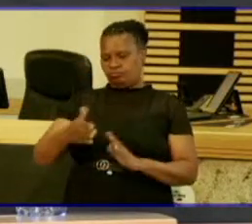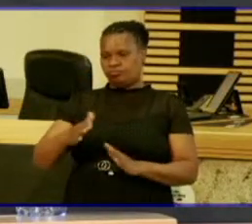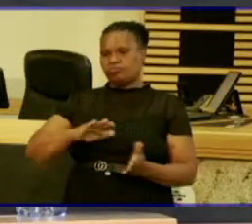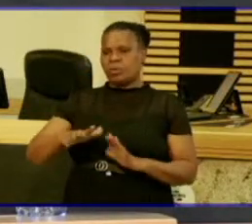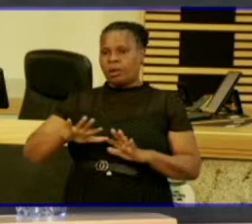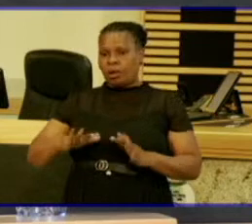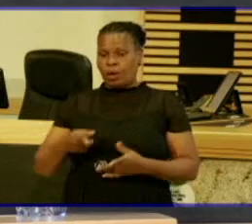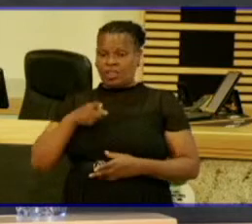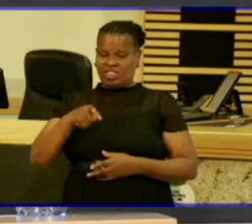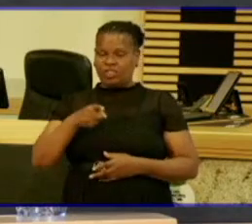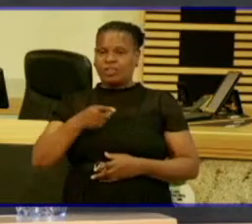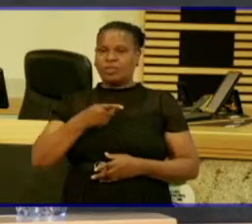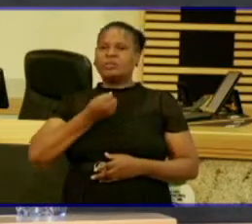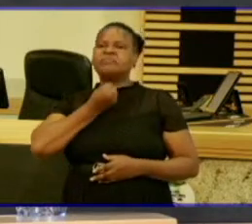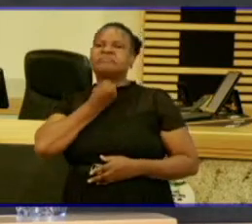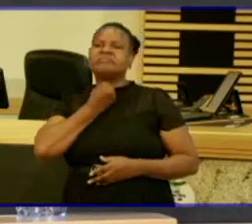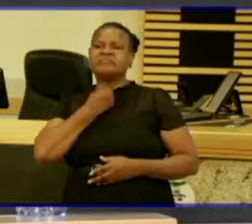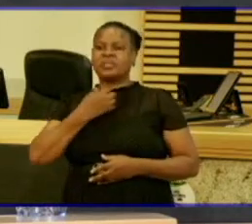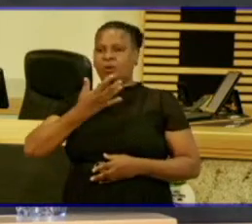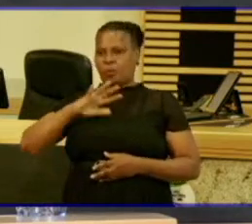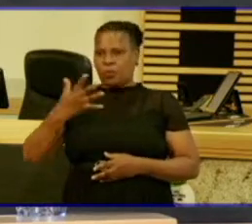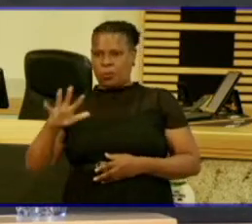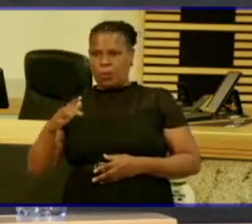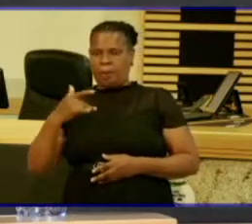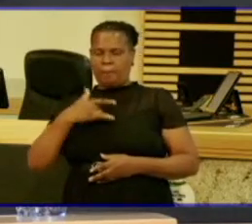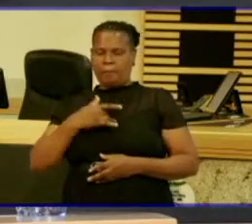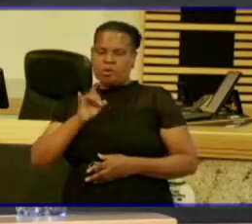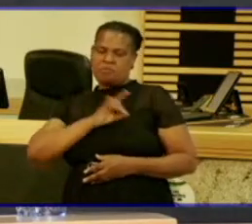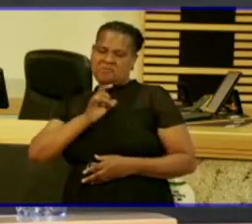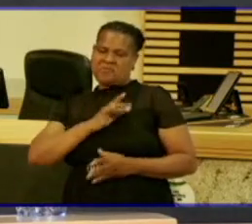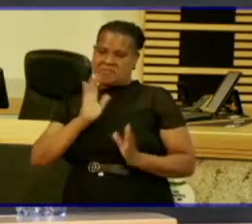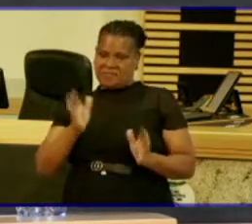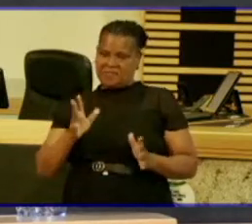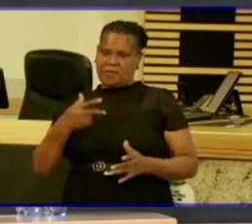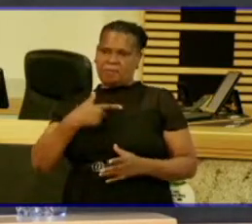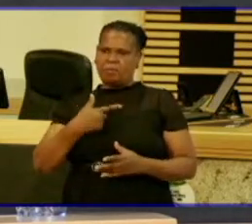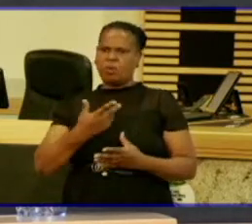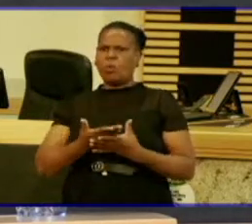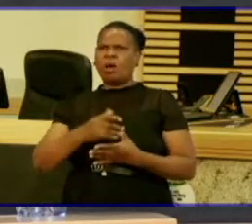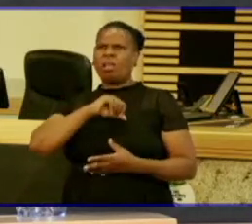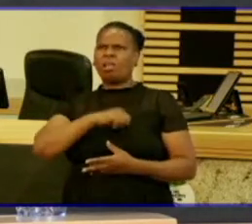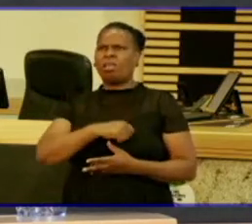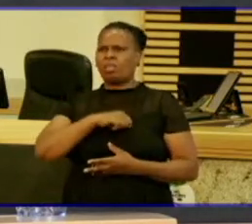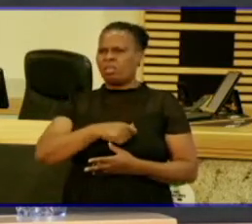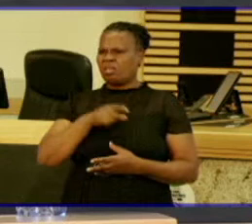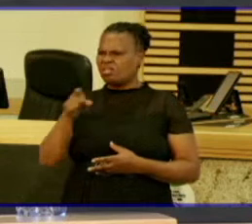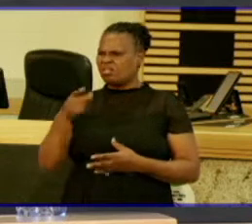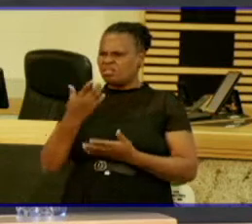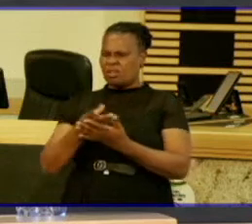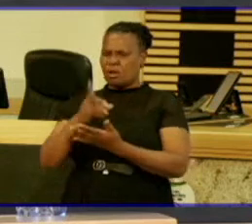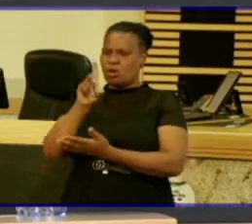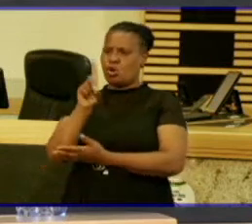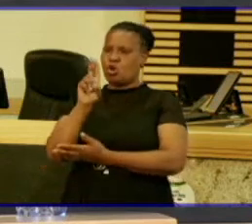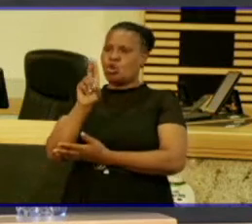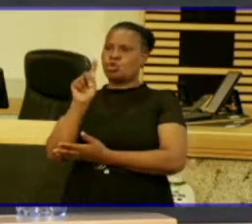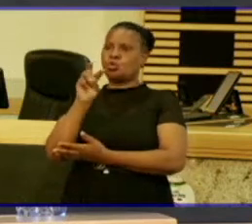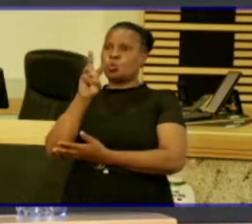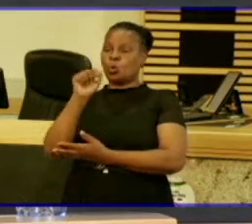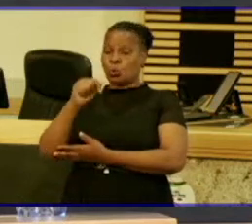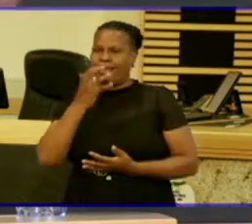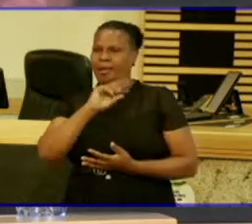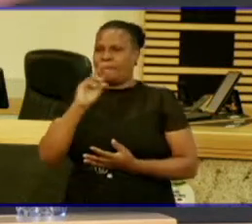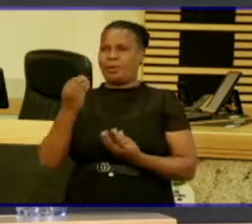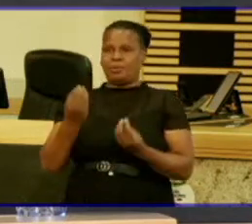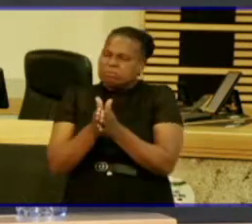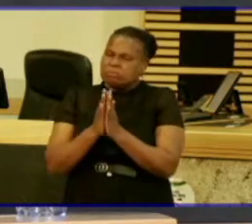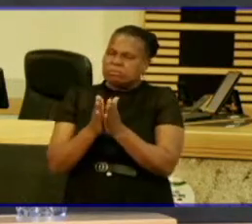Abantwana bethu ndikhathazekile xa bendihambele kwelinye ikhaya phaa edutywa. Umntana ngokwakhe engafuni usela amanzi kuba